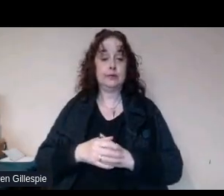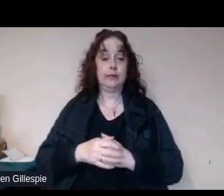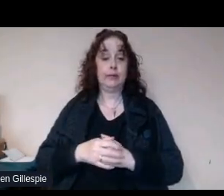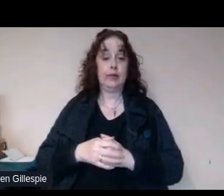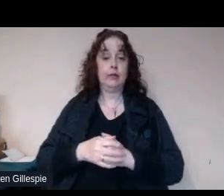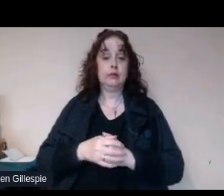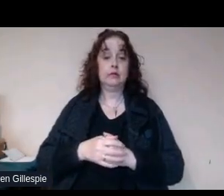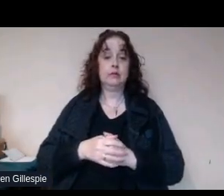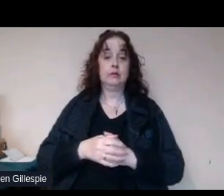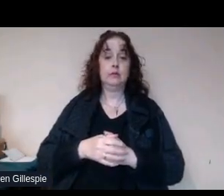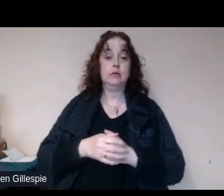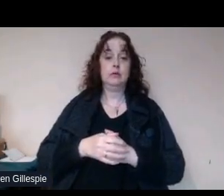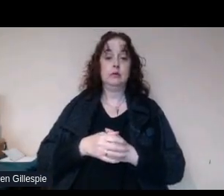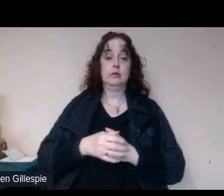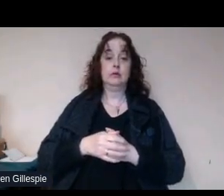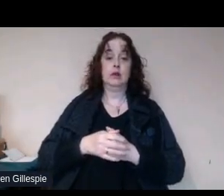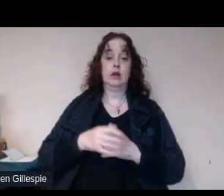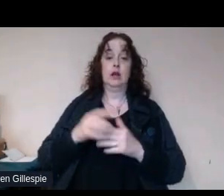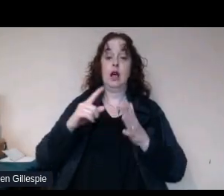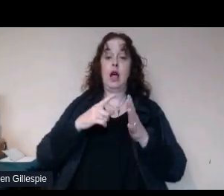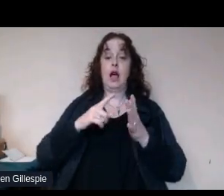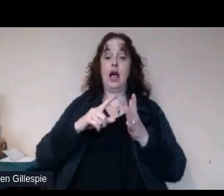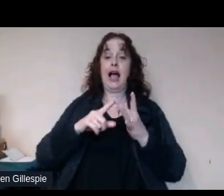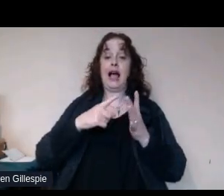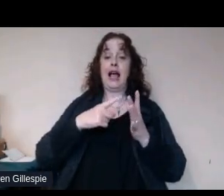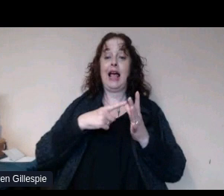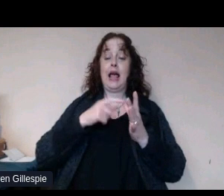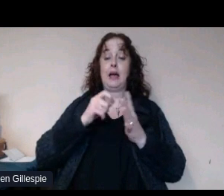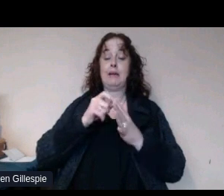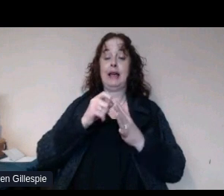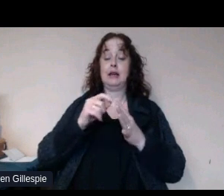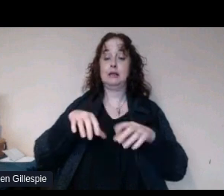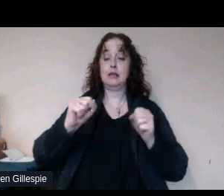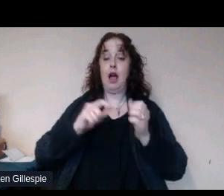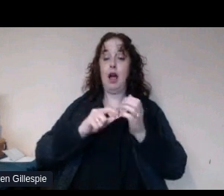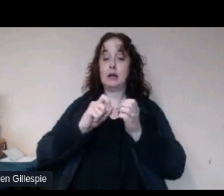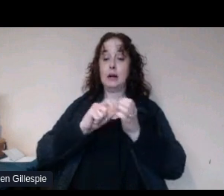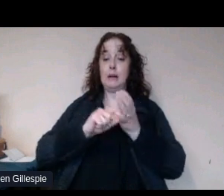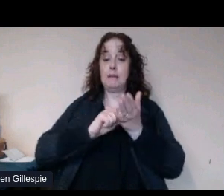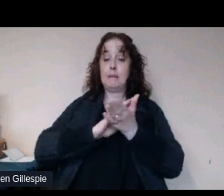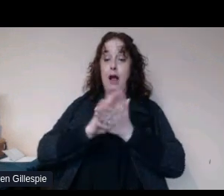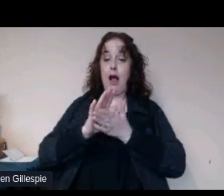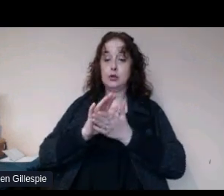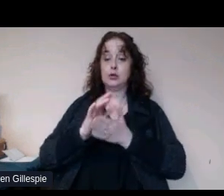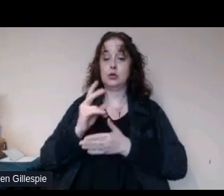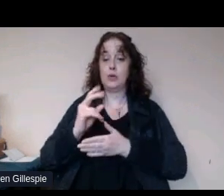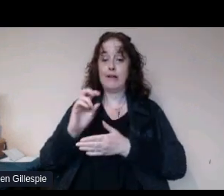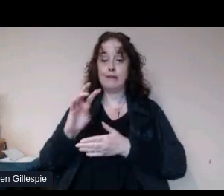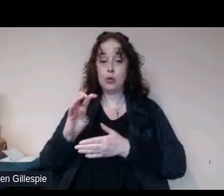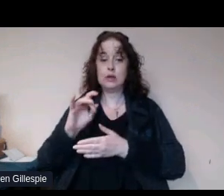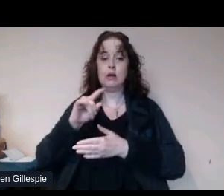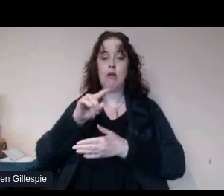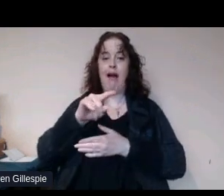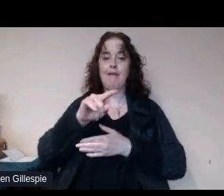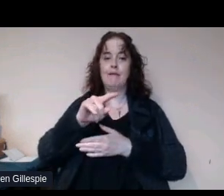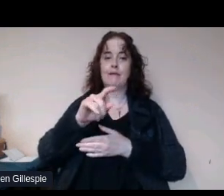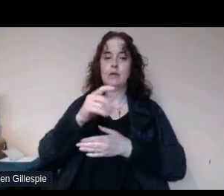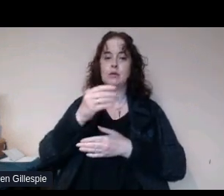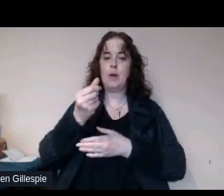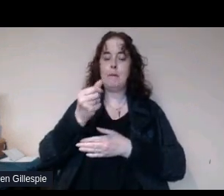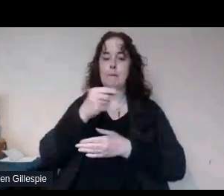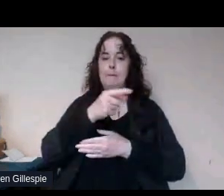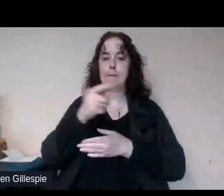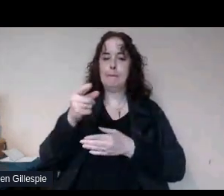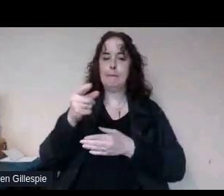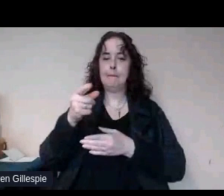So IAAP was founded in March 2014, and you have here listed some of them, the